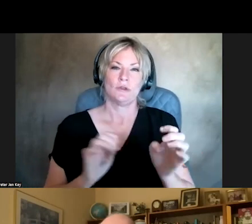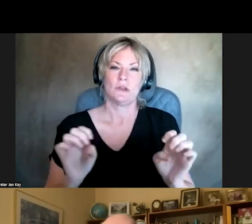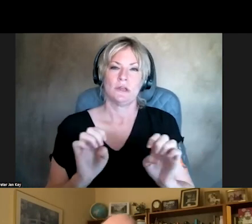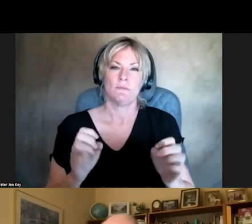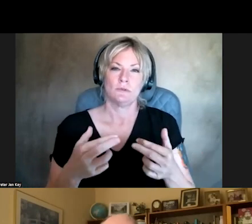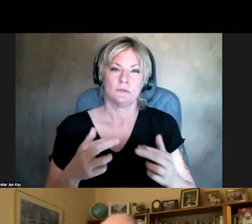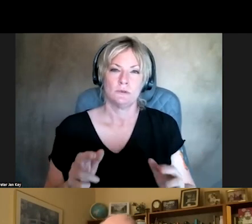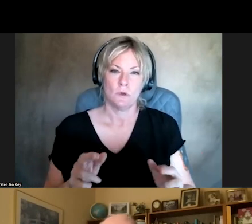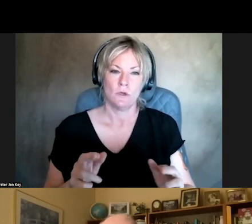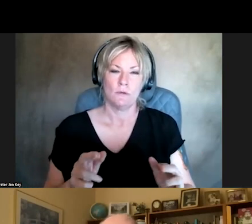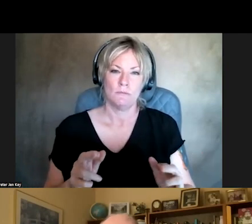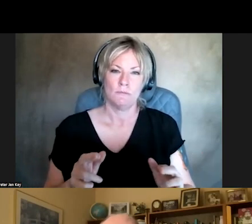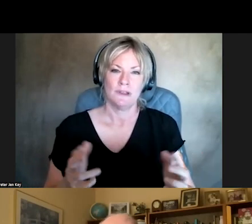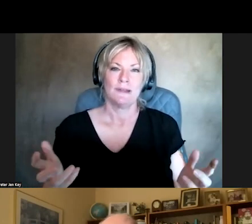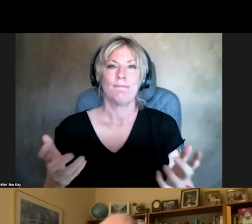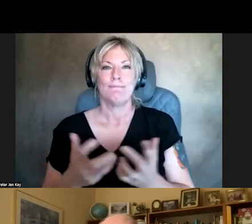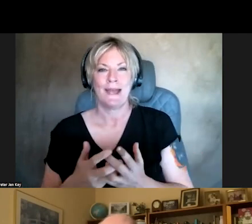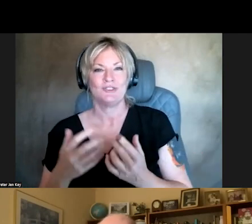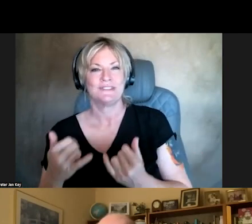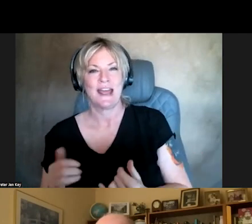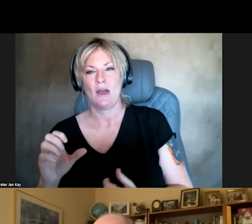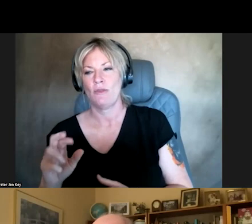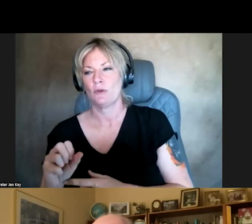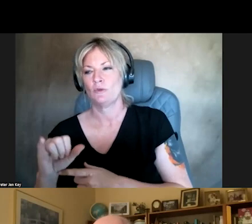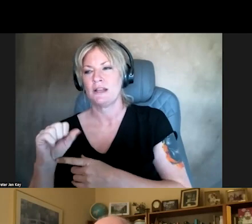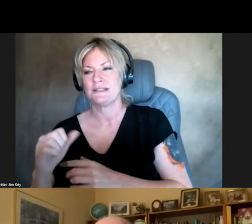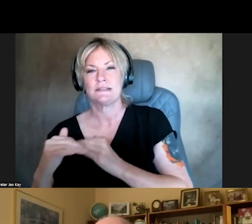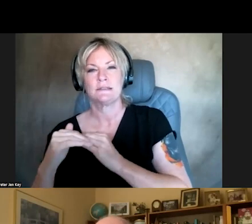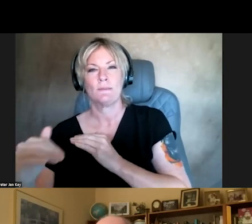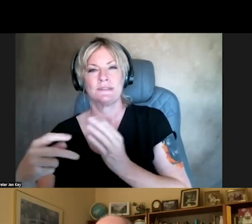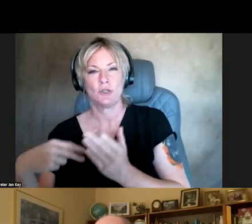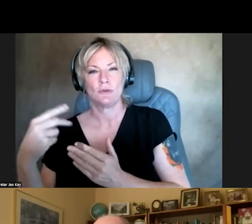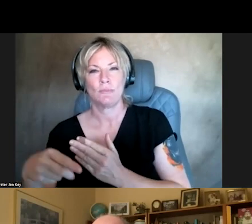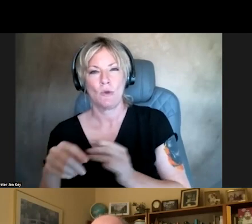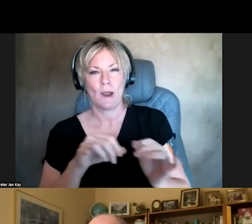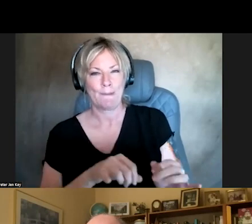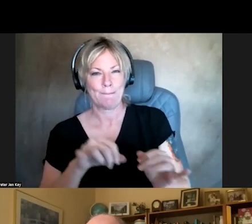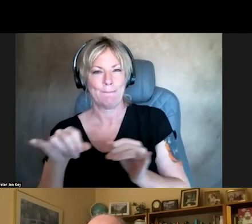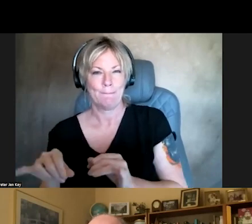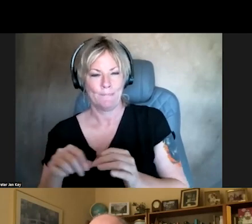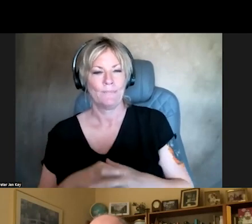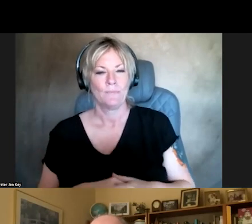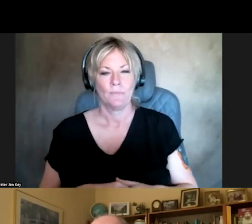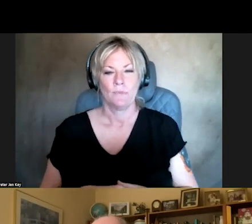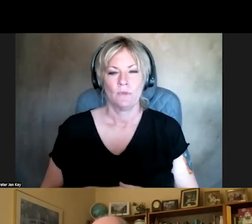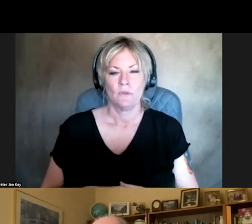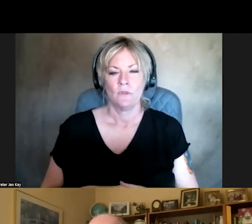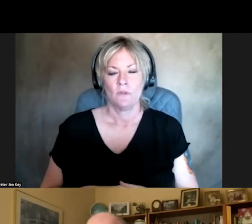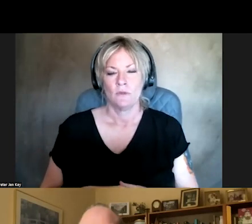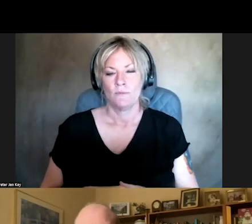really matches up now with a crisis stabilization program. So I think